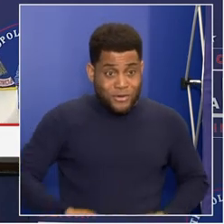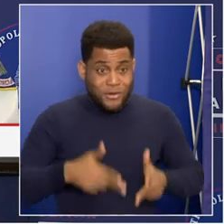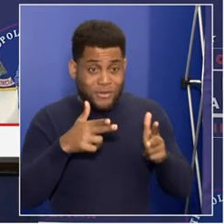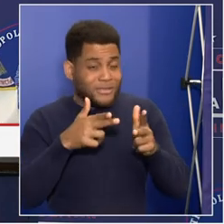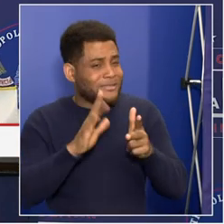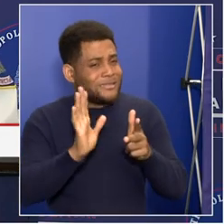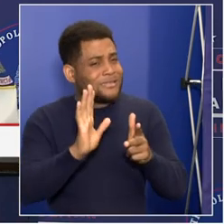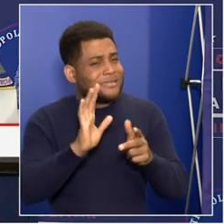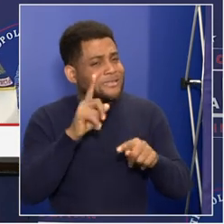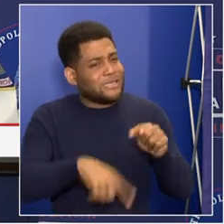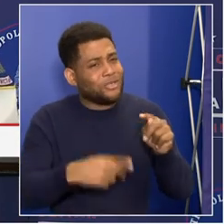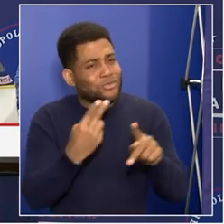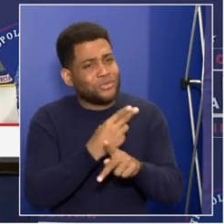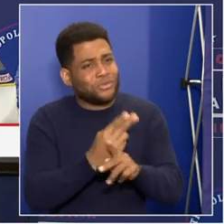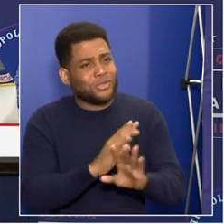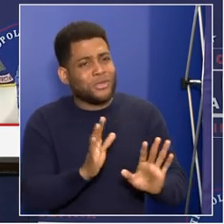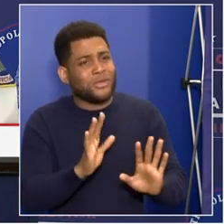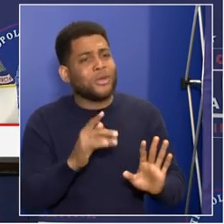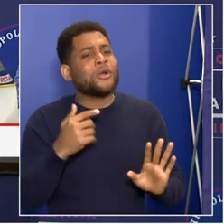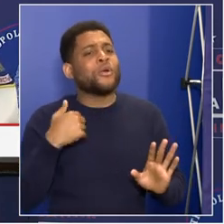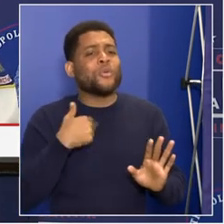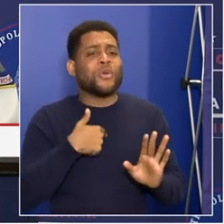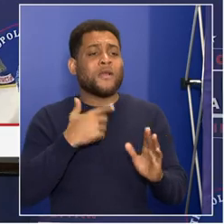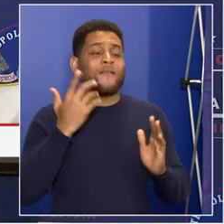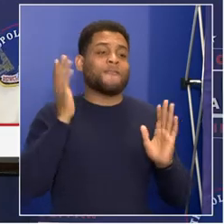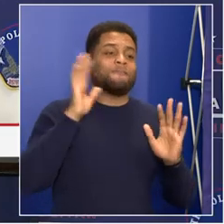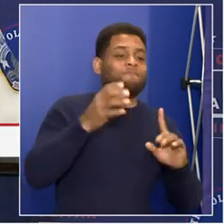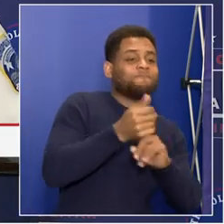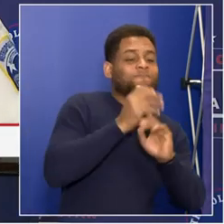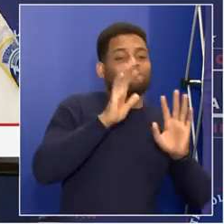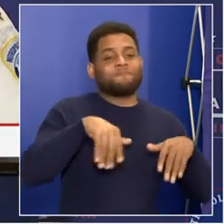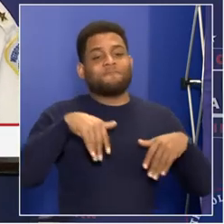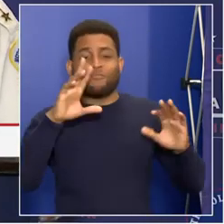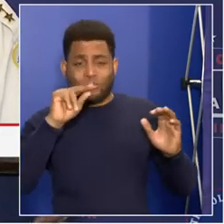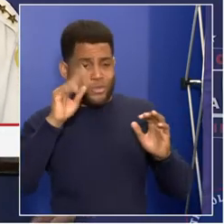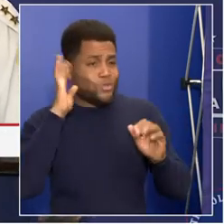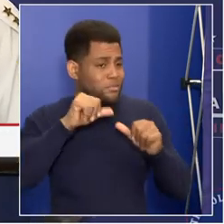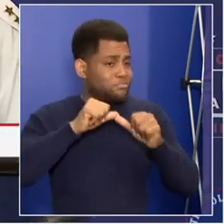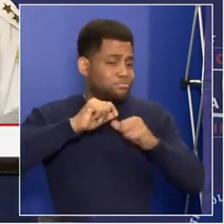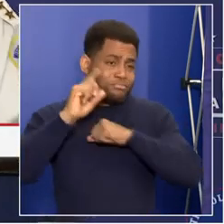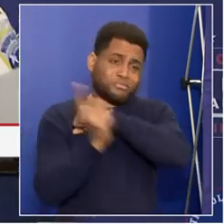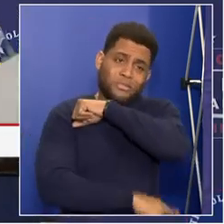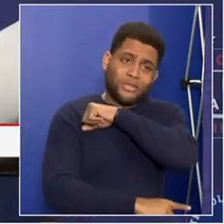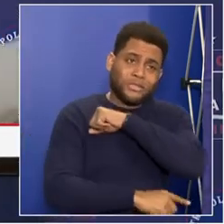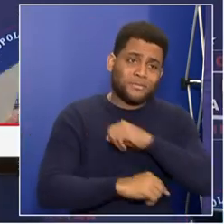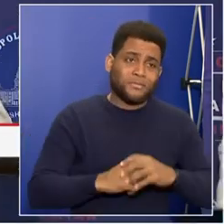until the reckless actions like this are met with severe consequences. I'll now turn it back over to Chief Smith.